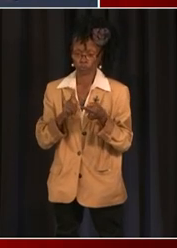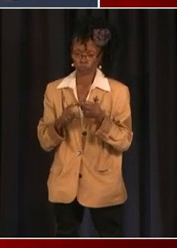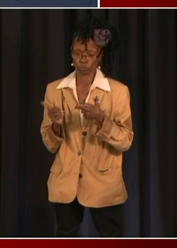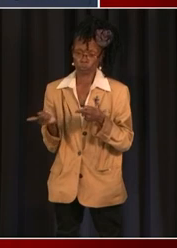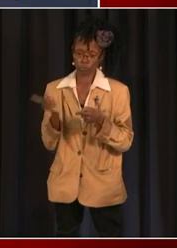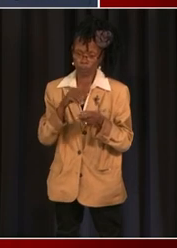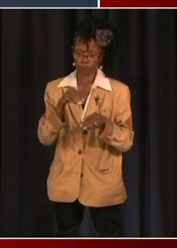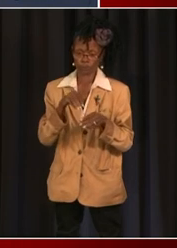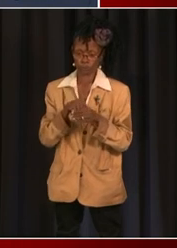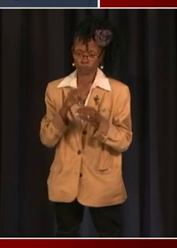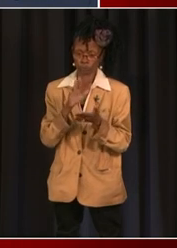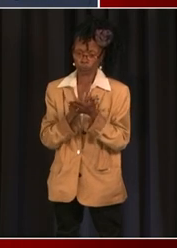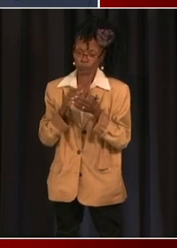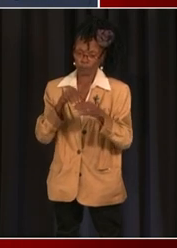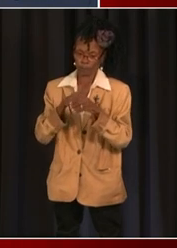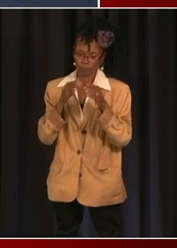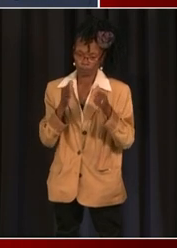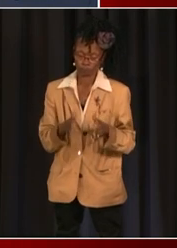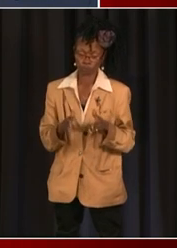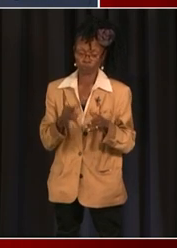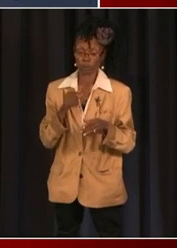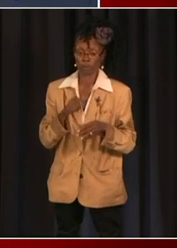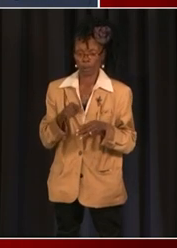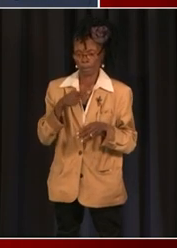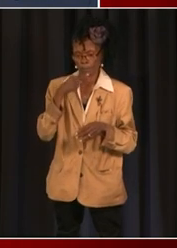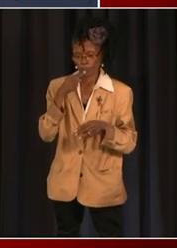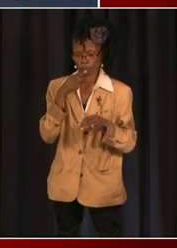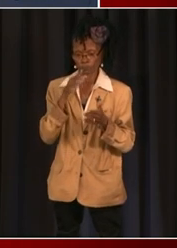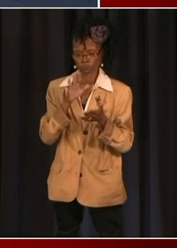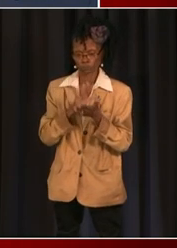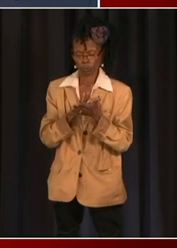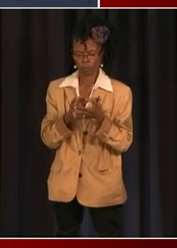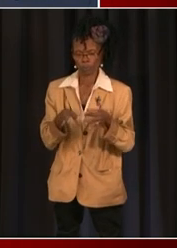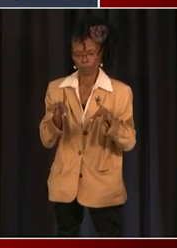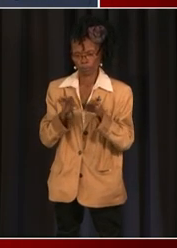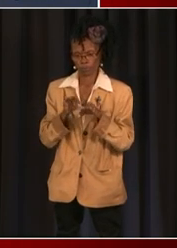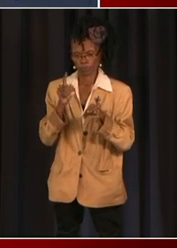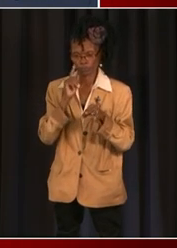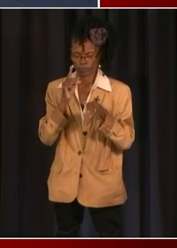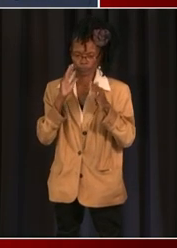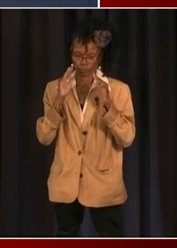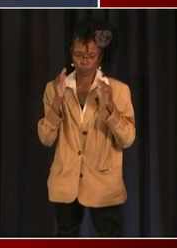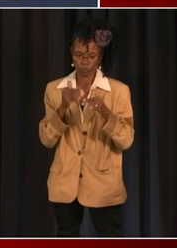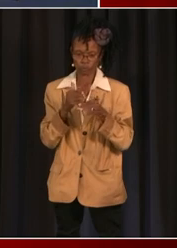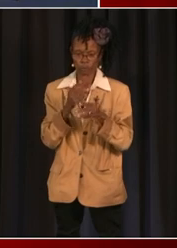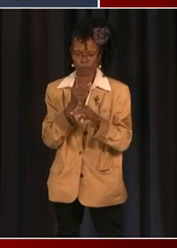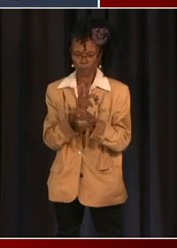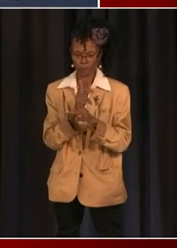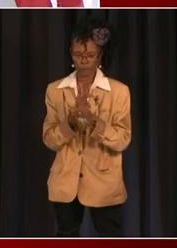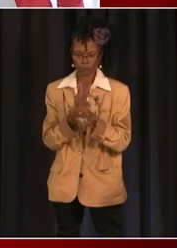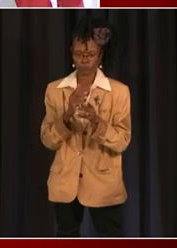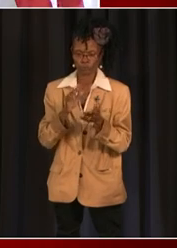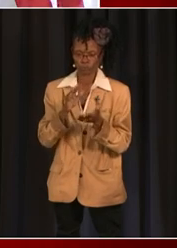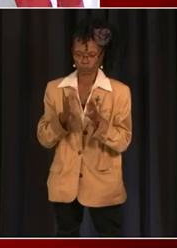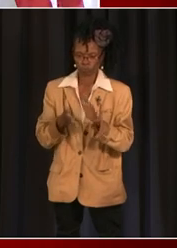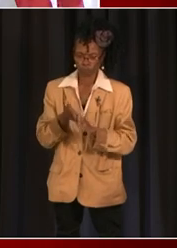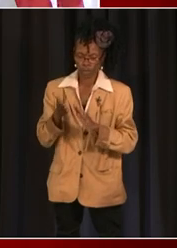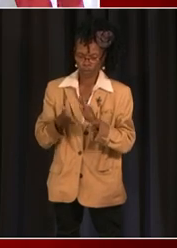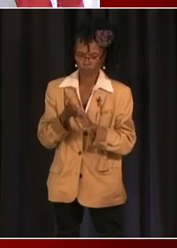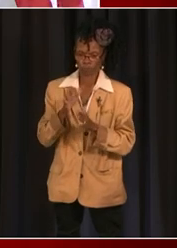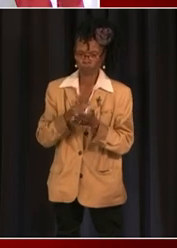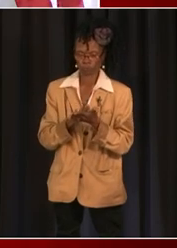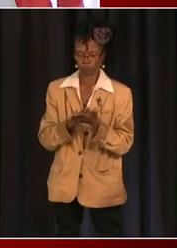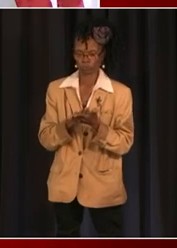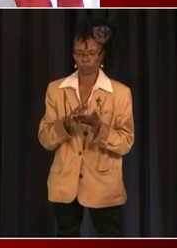schools reopen and students return in person, we're able to keep our schools operational. One of the factors that will contribute to